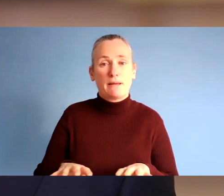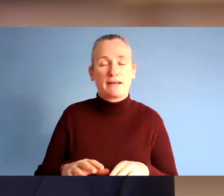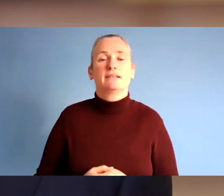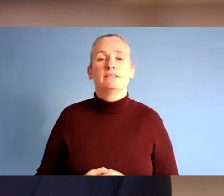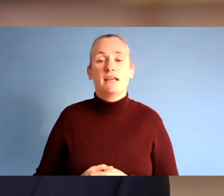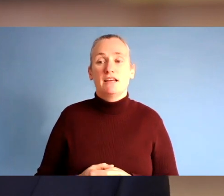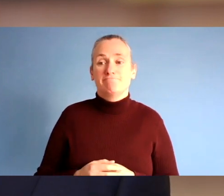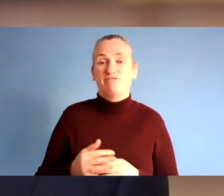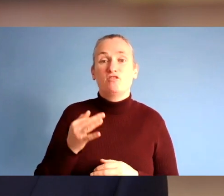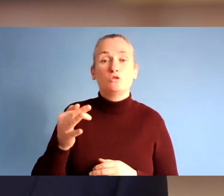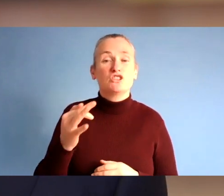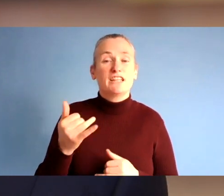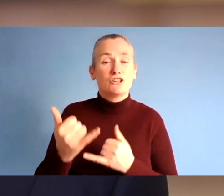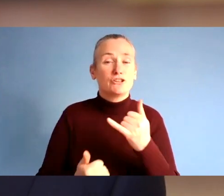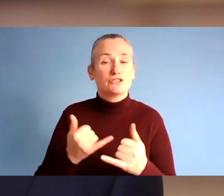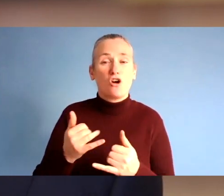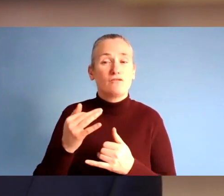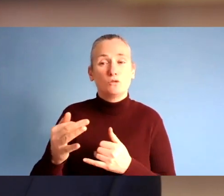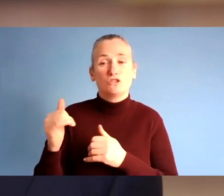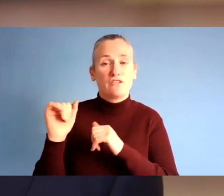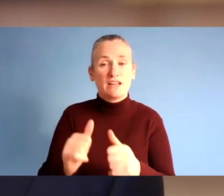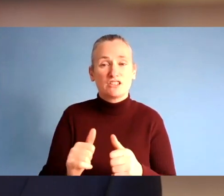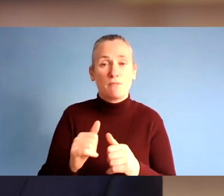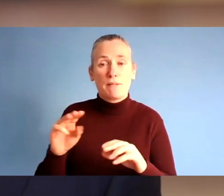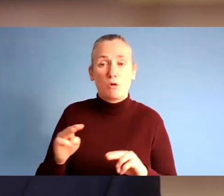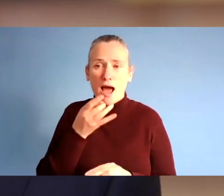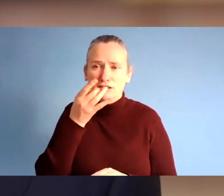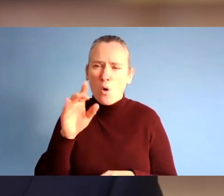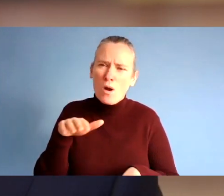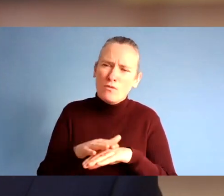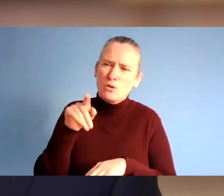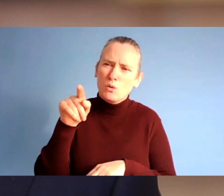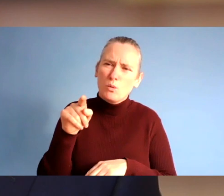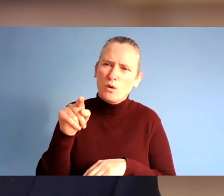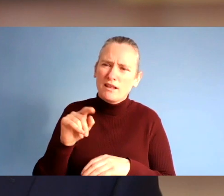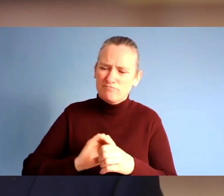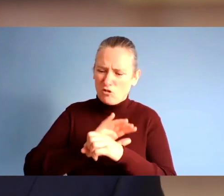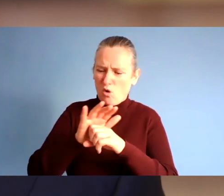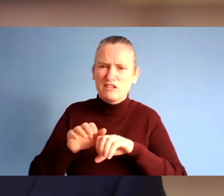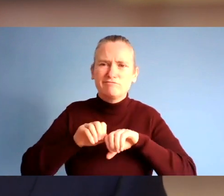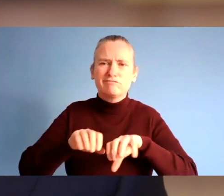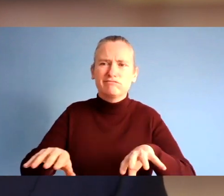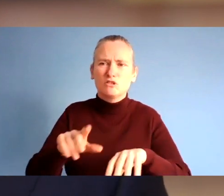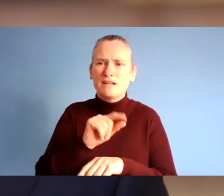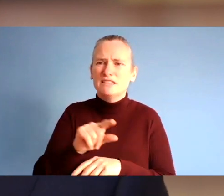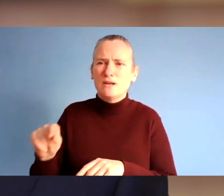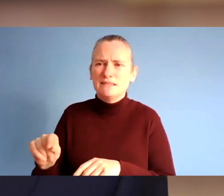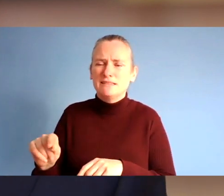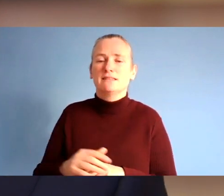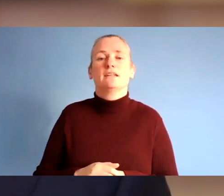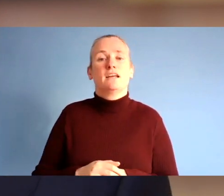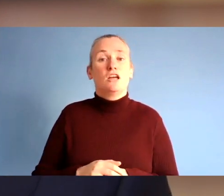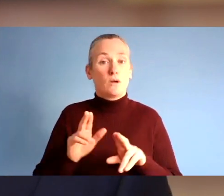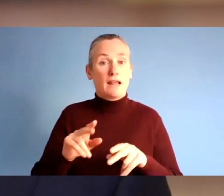years to come and in future generations, people will ask, where were you when the great pandemic of 2020 struck? You